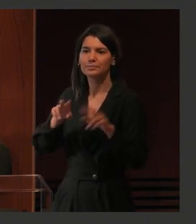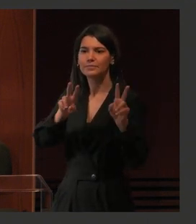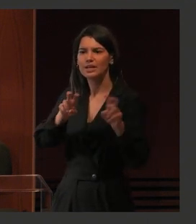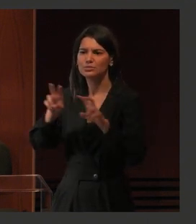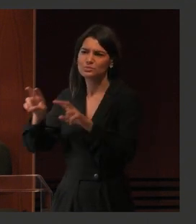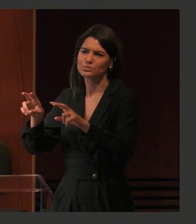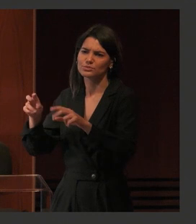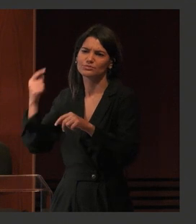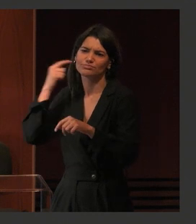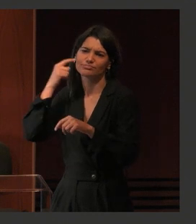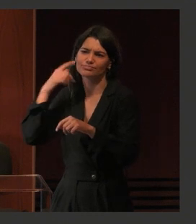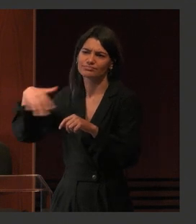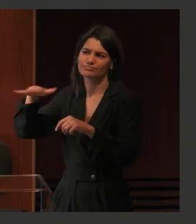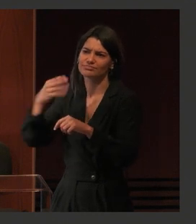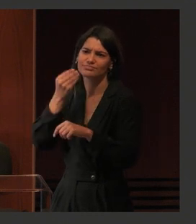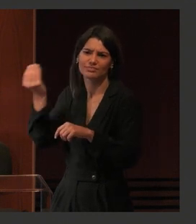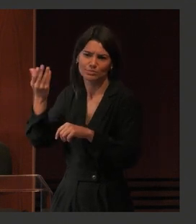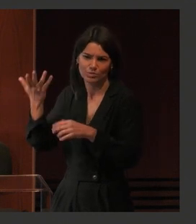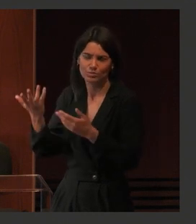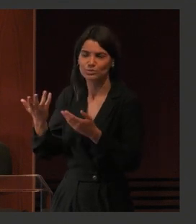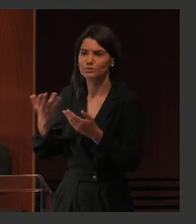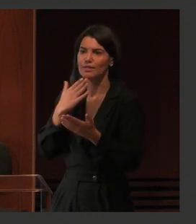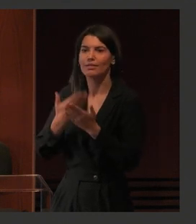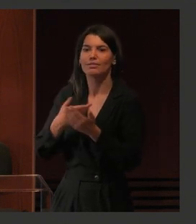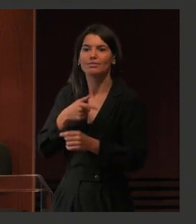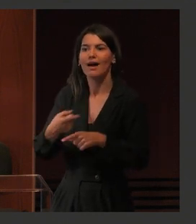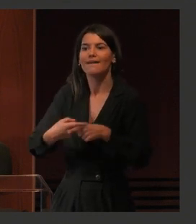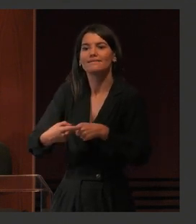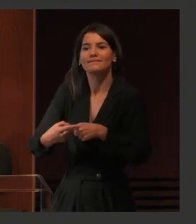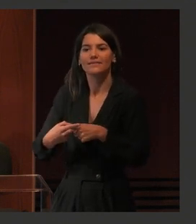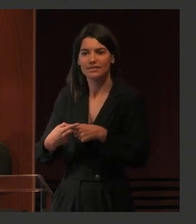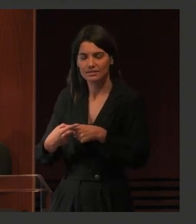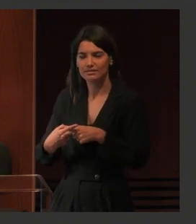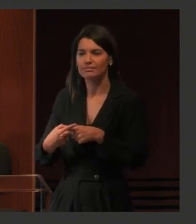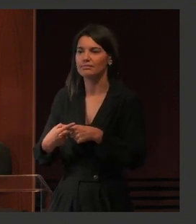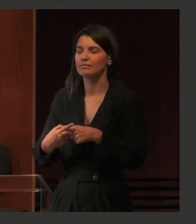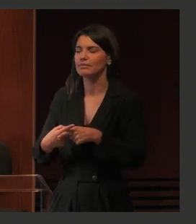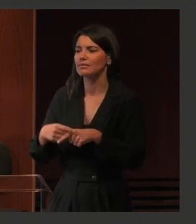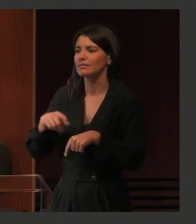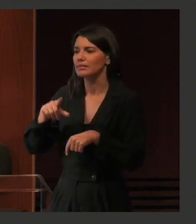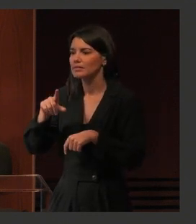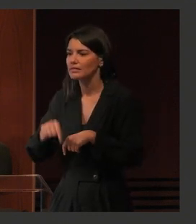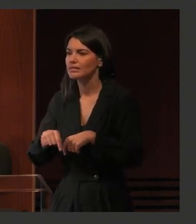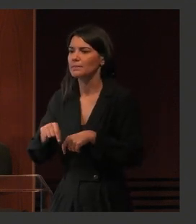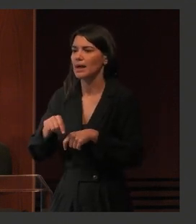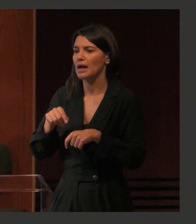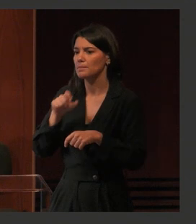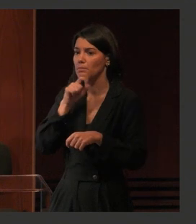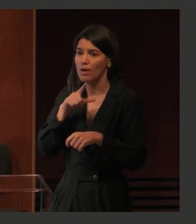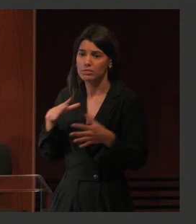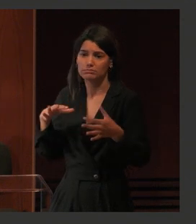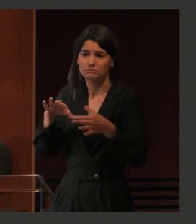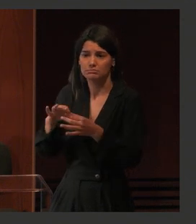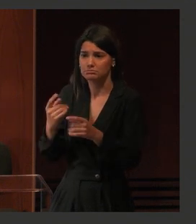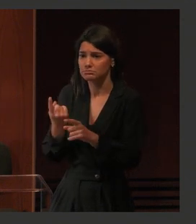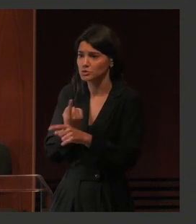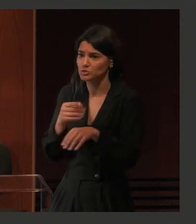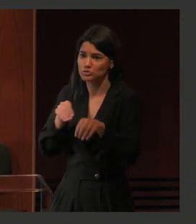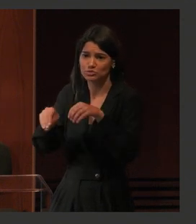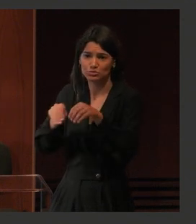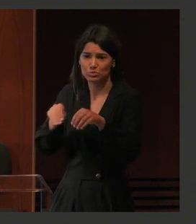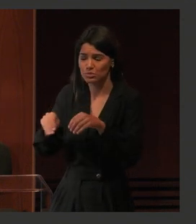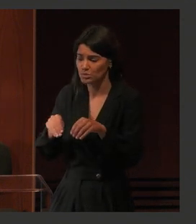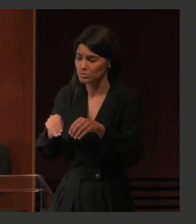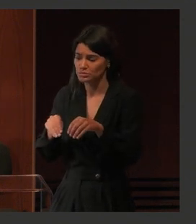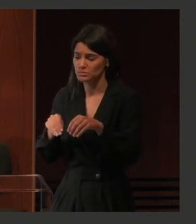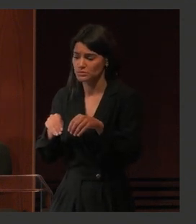higher motivation. Gamification tools, perhaps you are using gamification tools in your school libraries